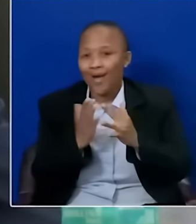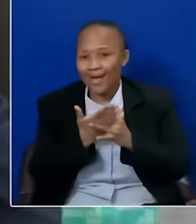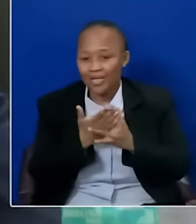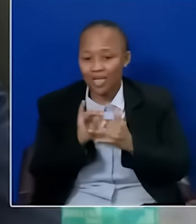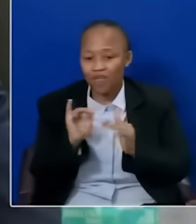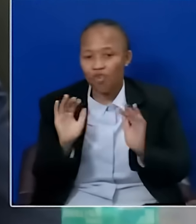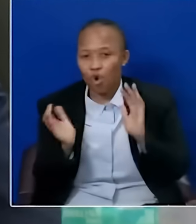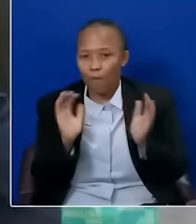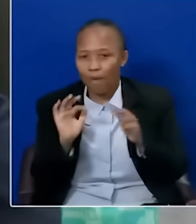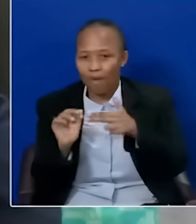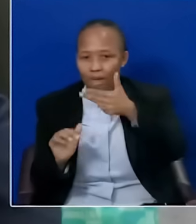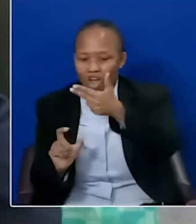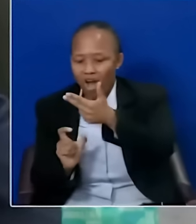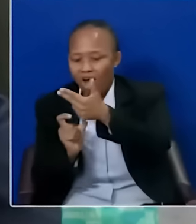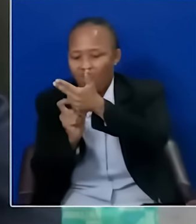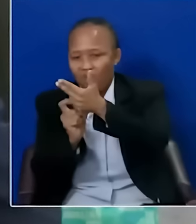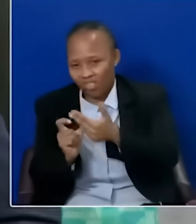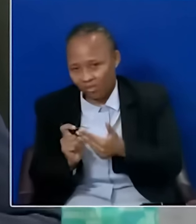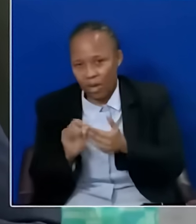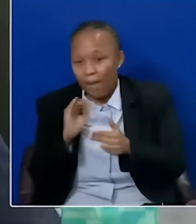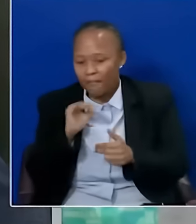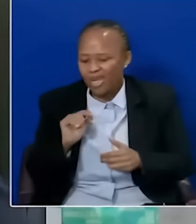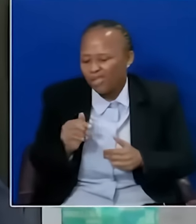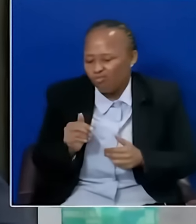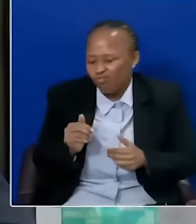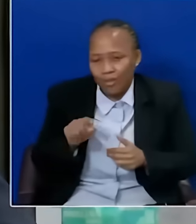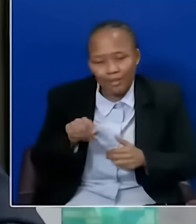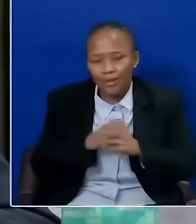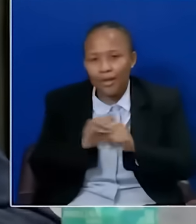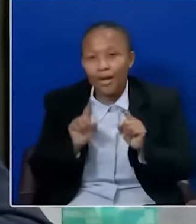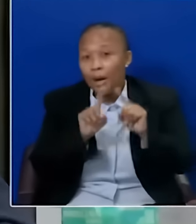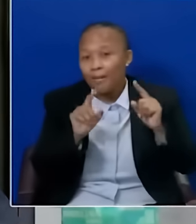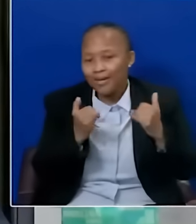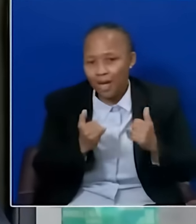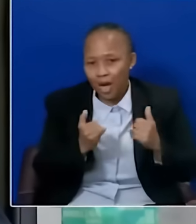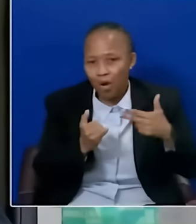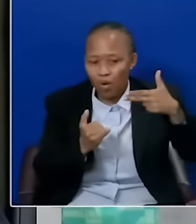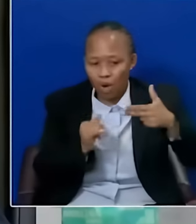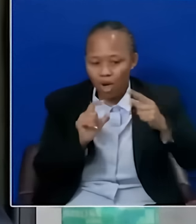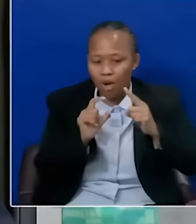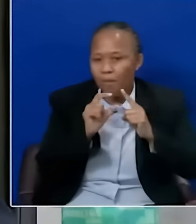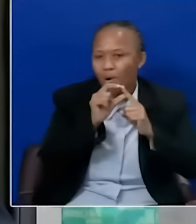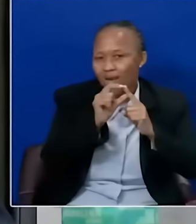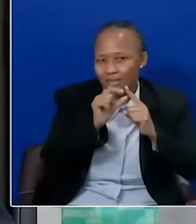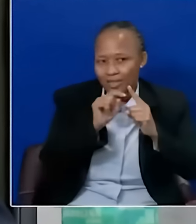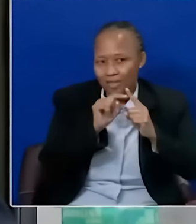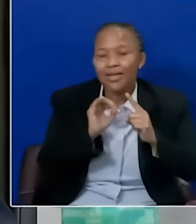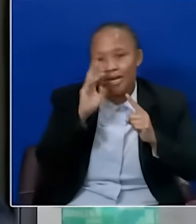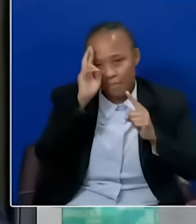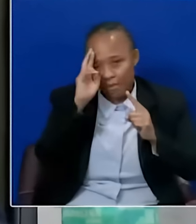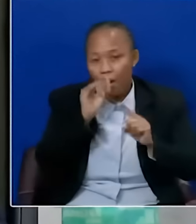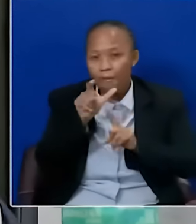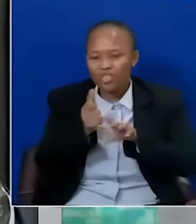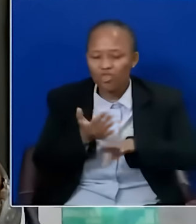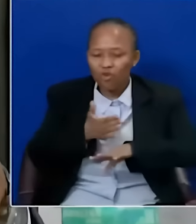cases, but the bullet in most cases is removed from the deceased. So if